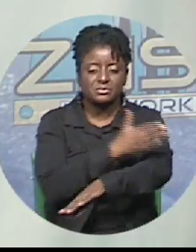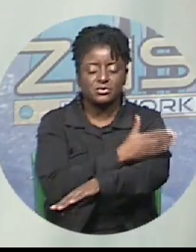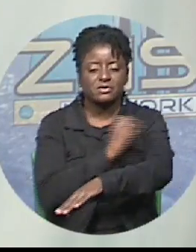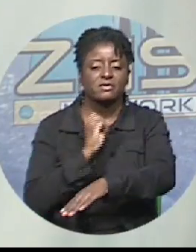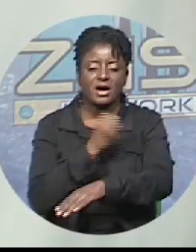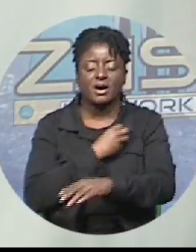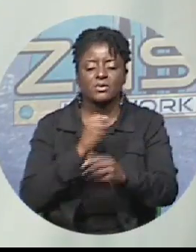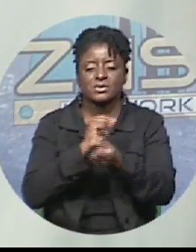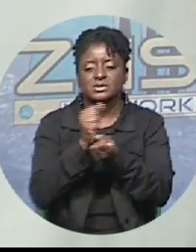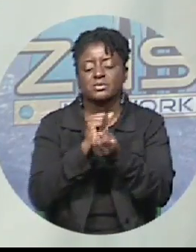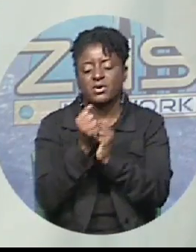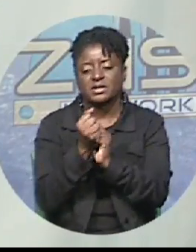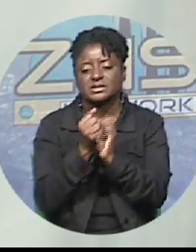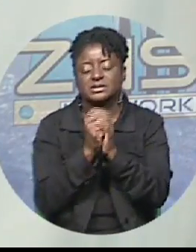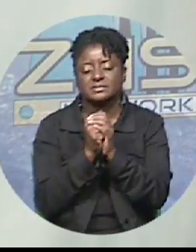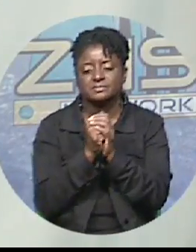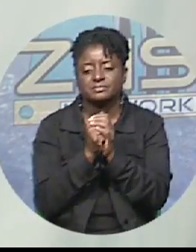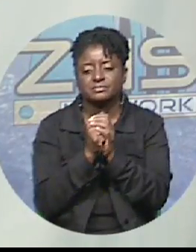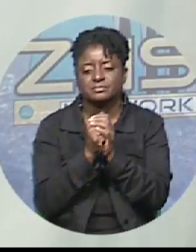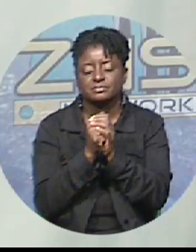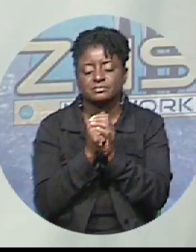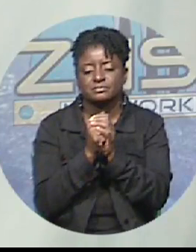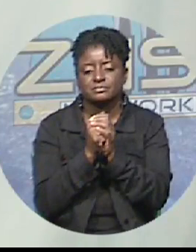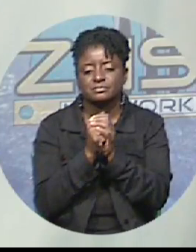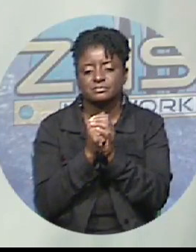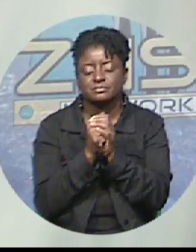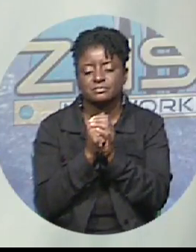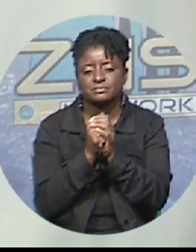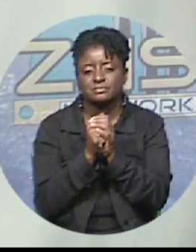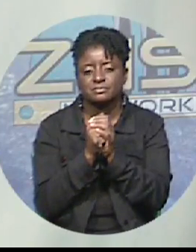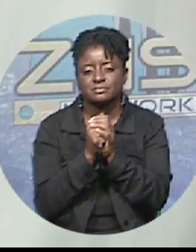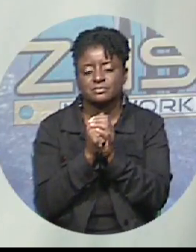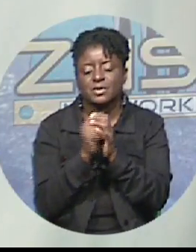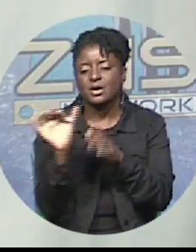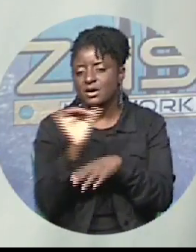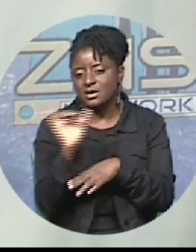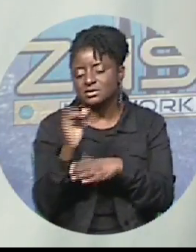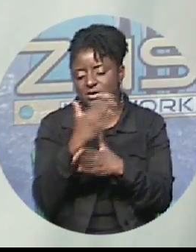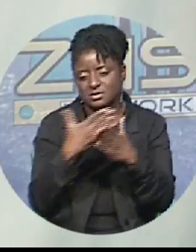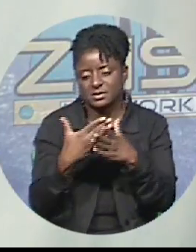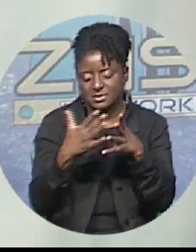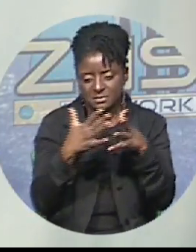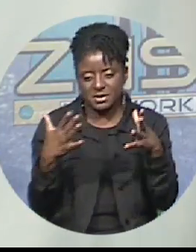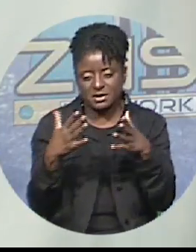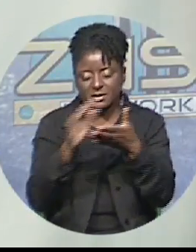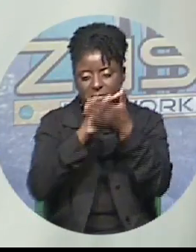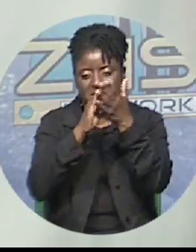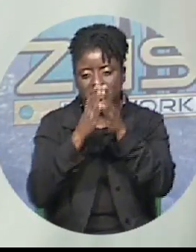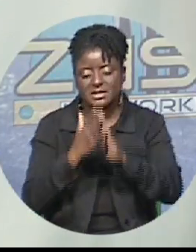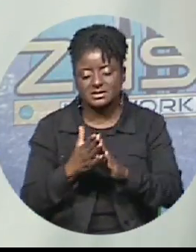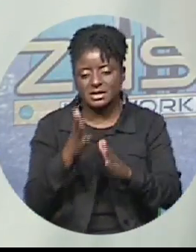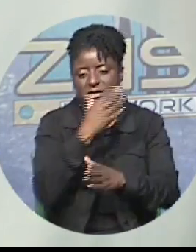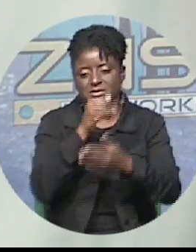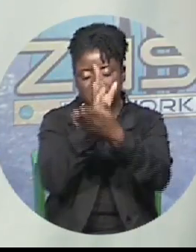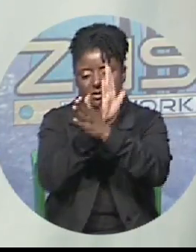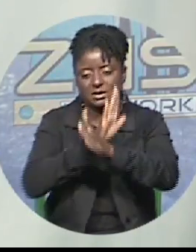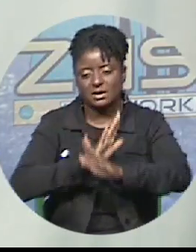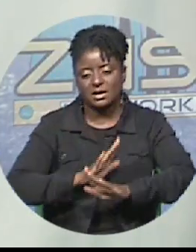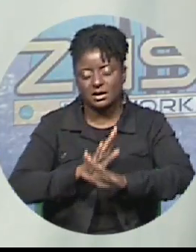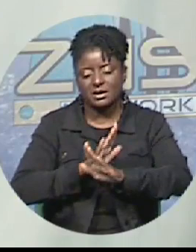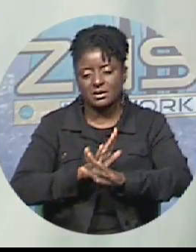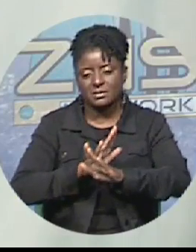sportsmen. And apart from that, something much bigger, which is the peace and tranquility of all our nations, which